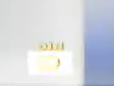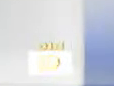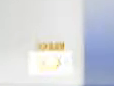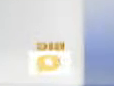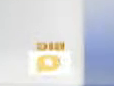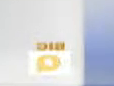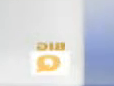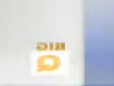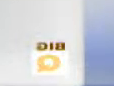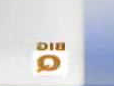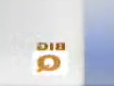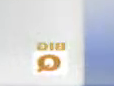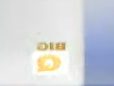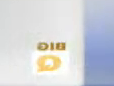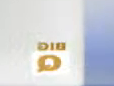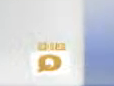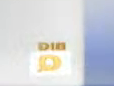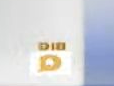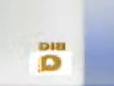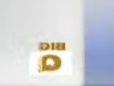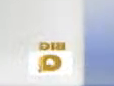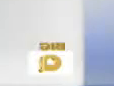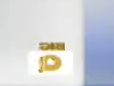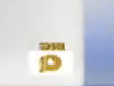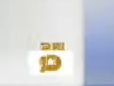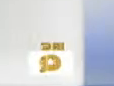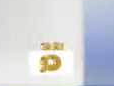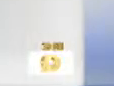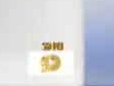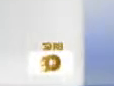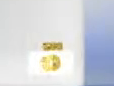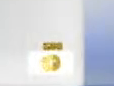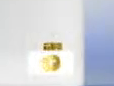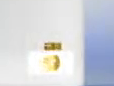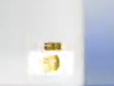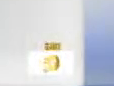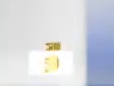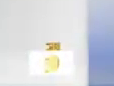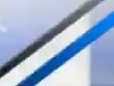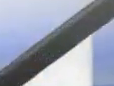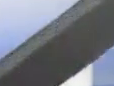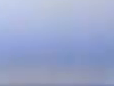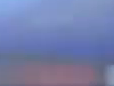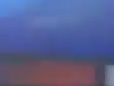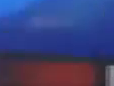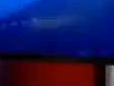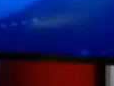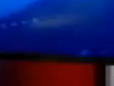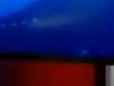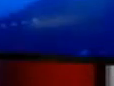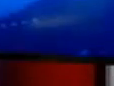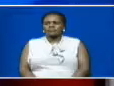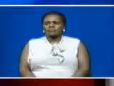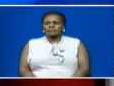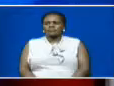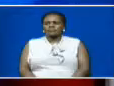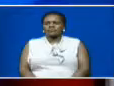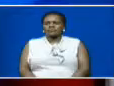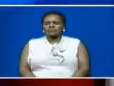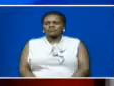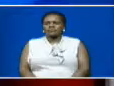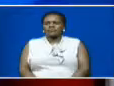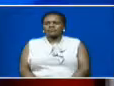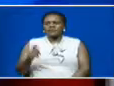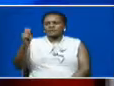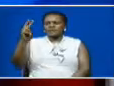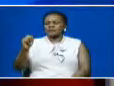just some of the challenges we are staring at this point, and there's still so much more which we'll continue to cover for you here on KTN Prime. But share your thoughts with us. I'm